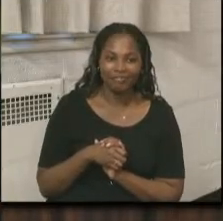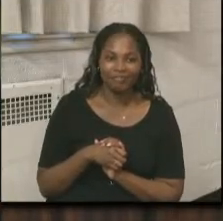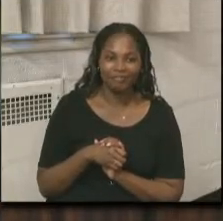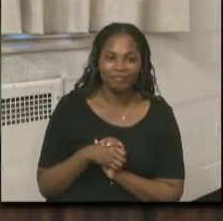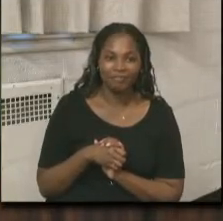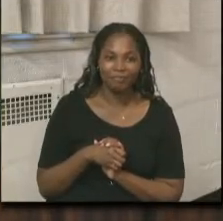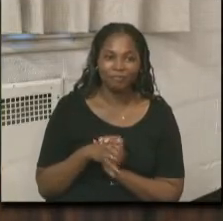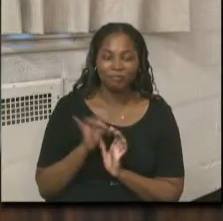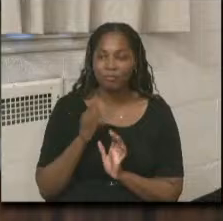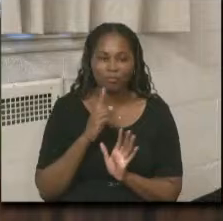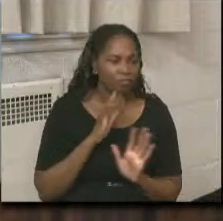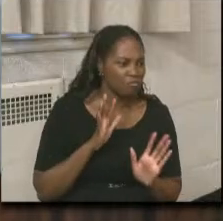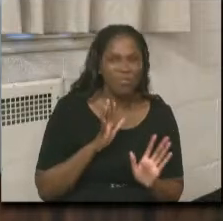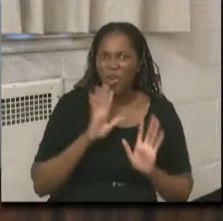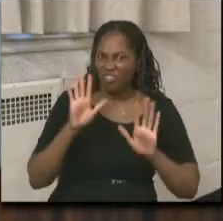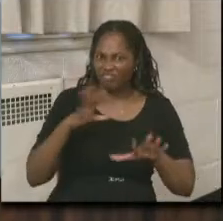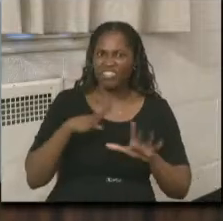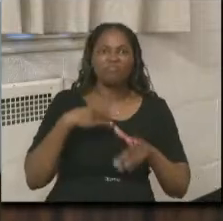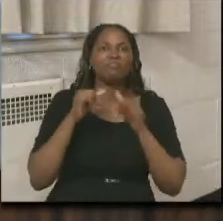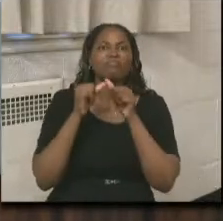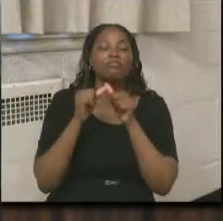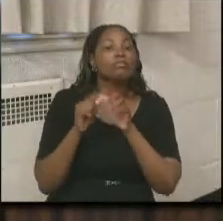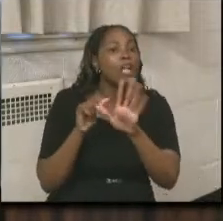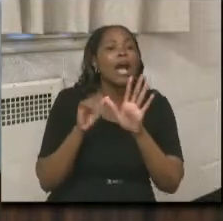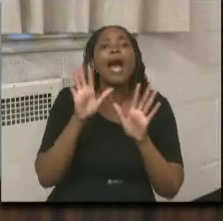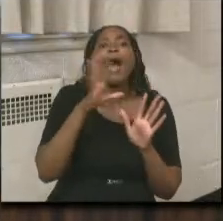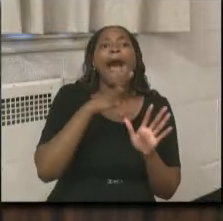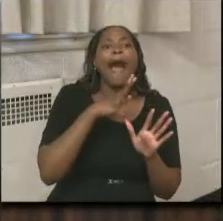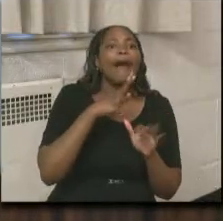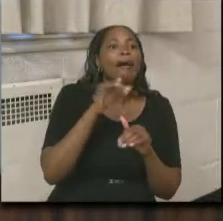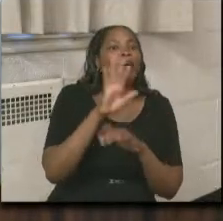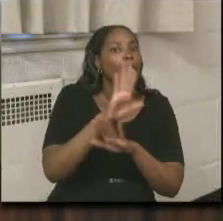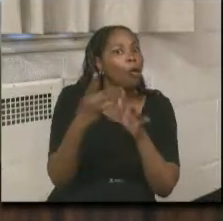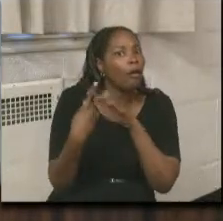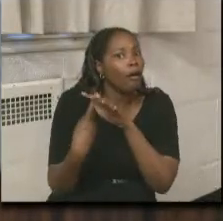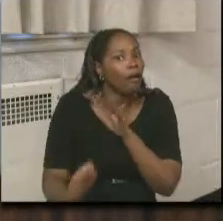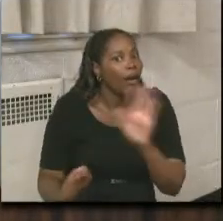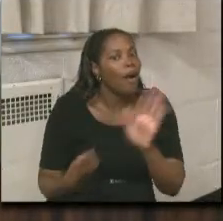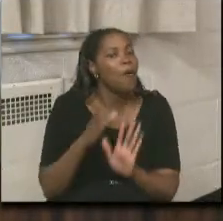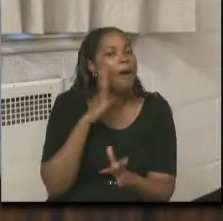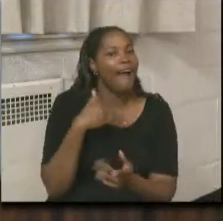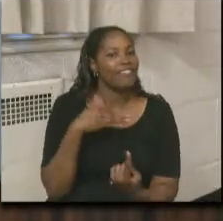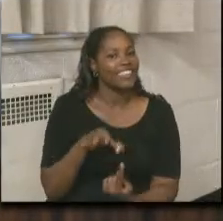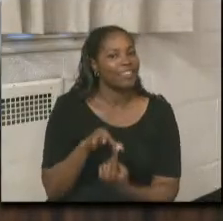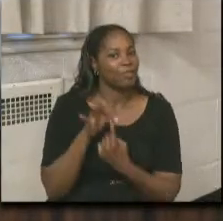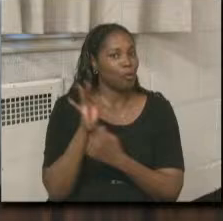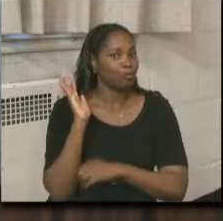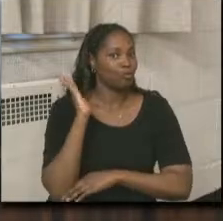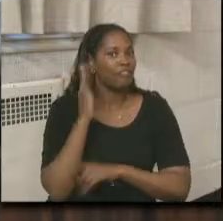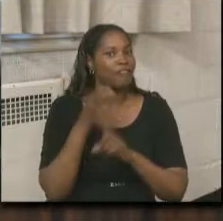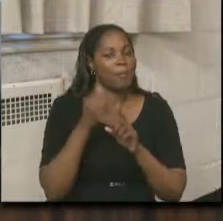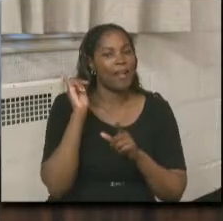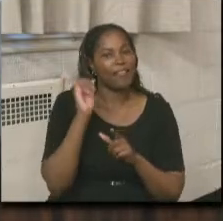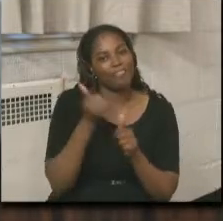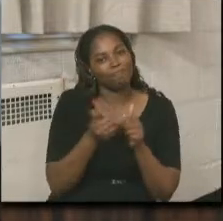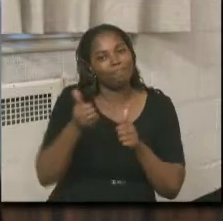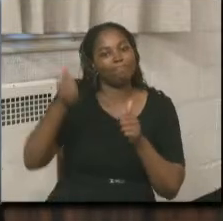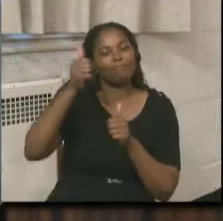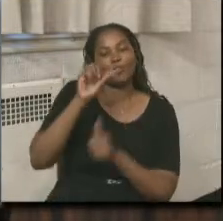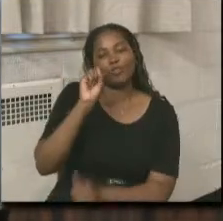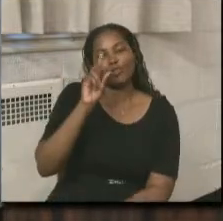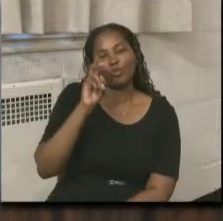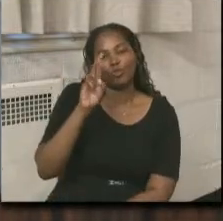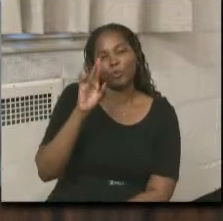Oh, yeah, okay. Well, we're going to keep on going. But don't go too far because you're going to have a special presentation from the superintendent. Our